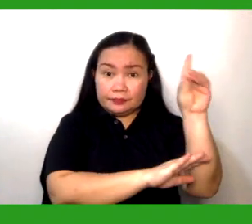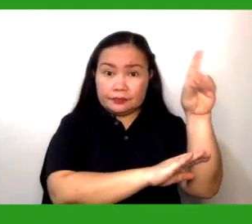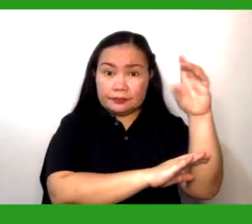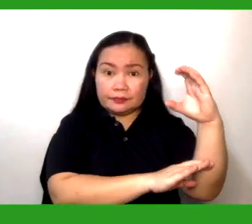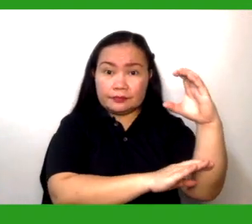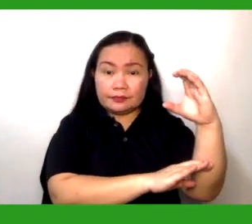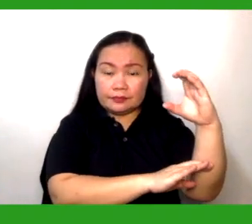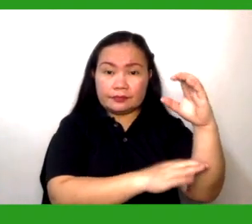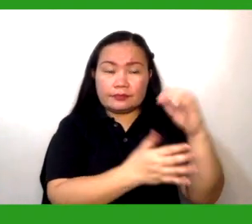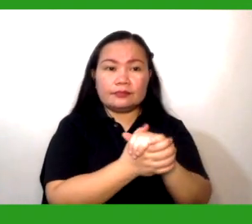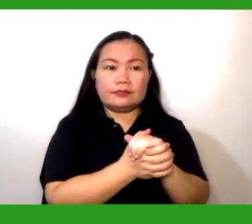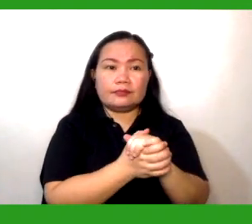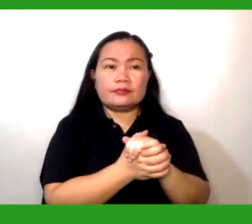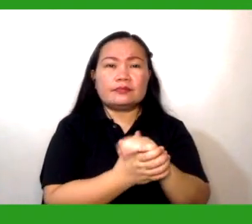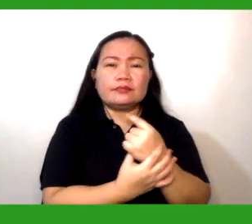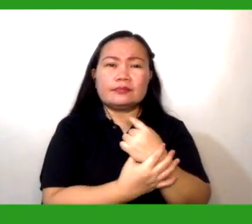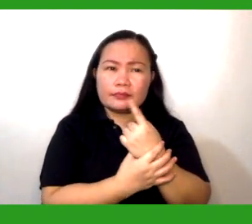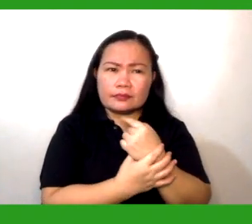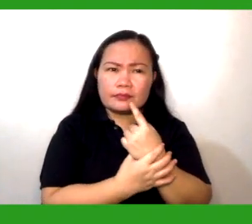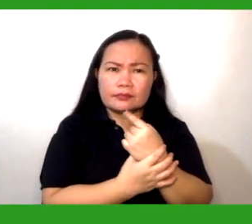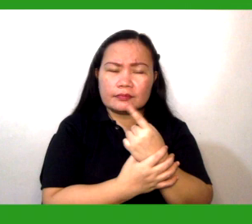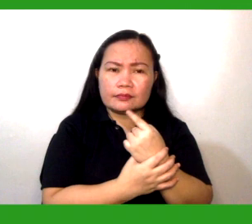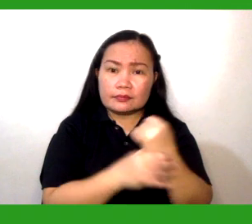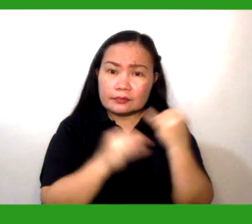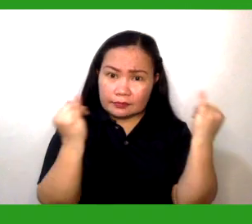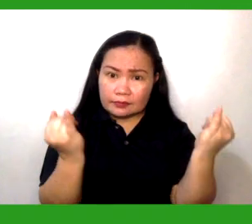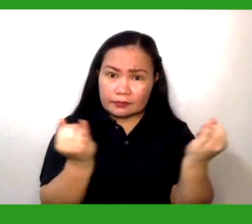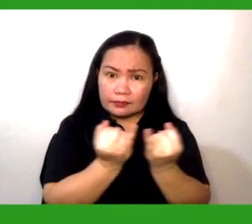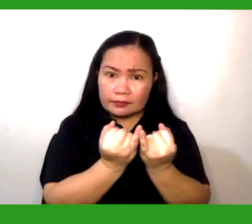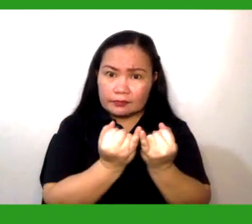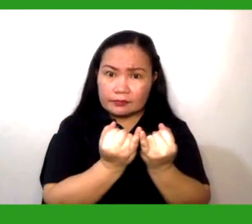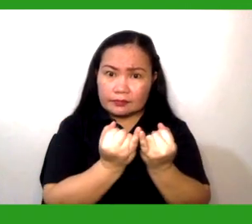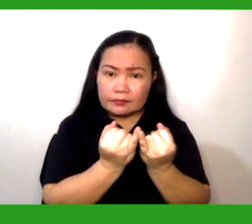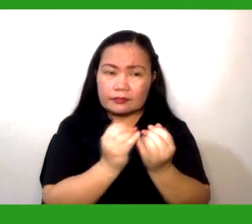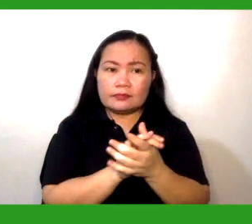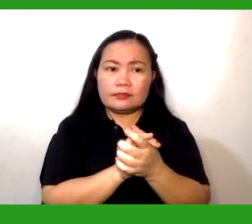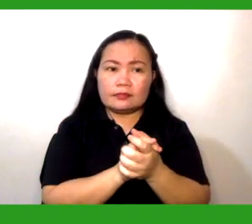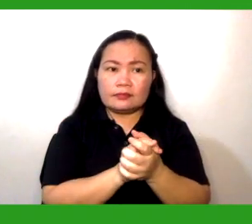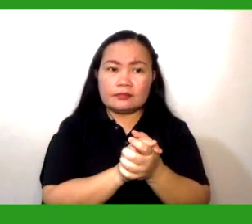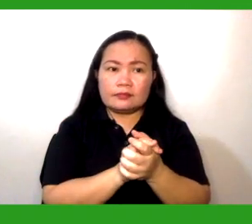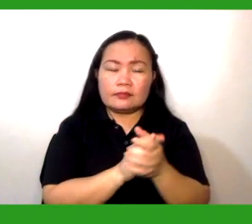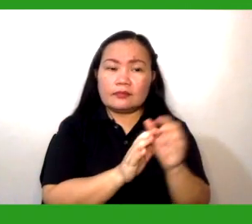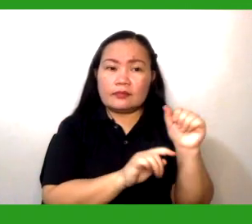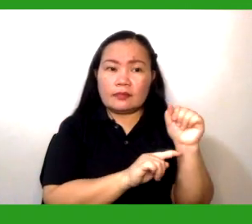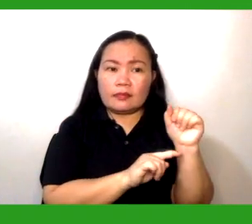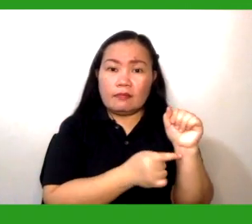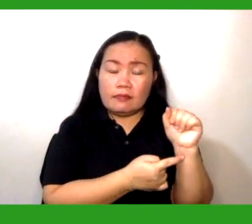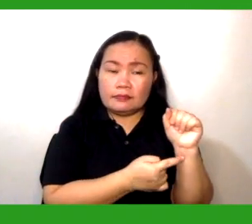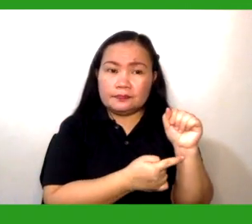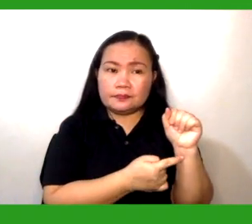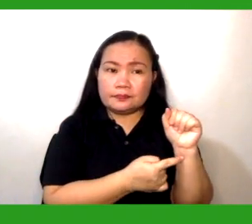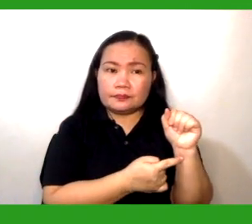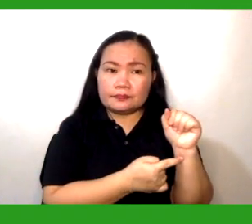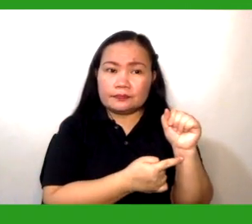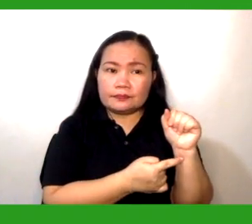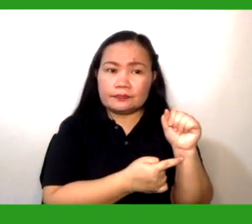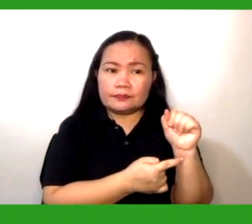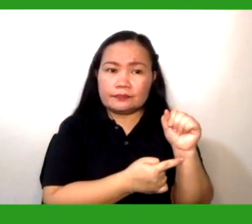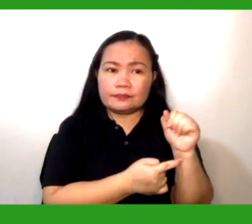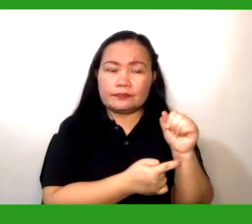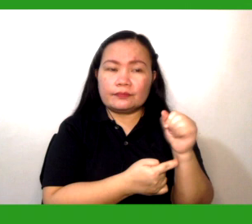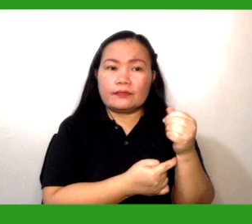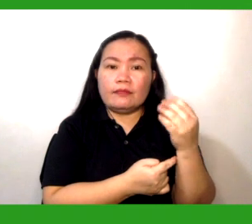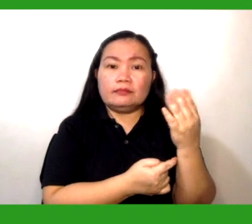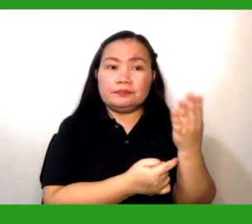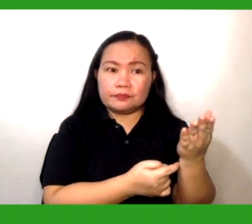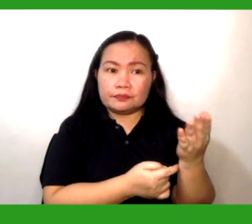Celsius, of course, sino ba ang nagpakilala nitong mga to? Dapat dun muna tayo magsimula. So, it is named